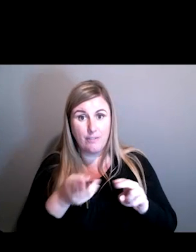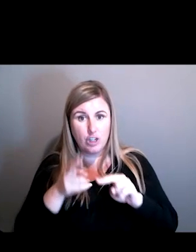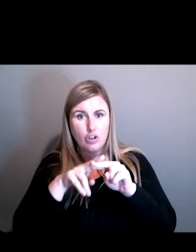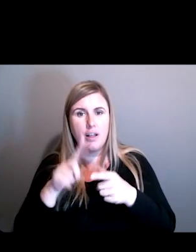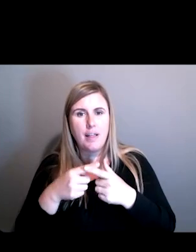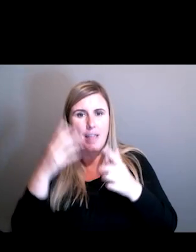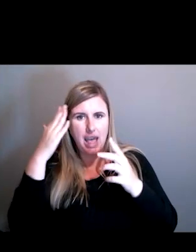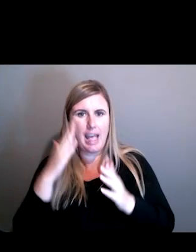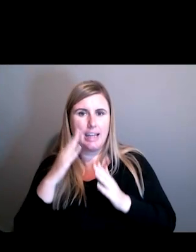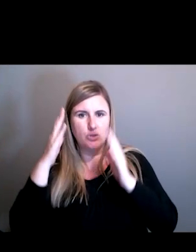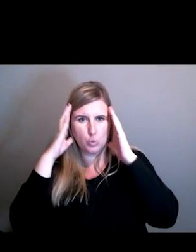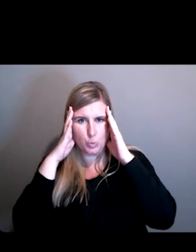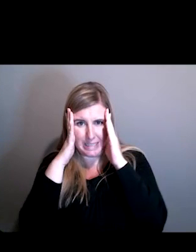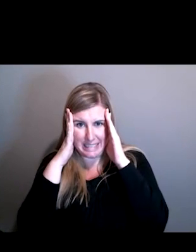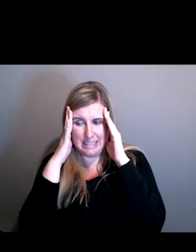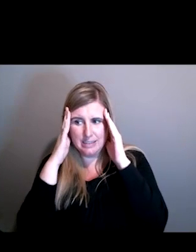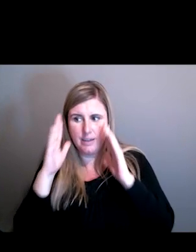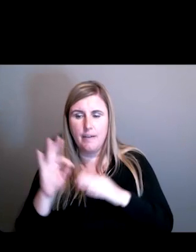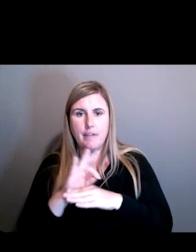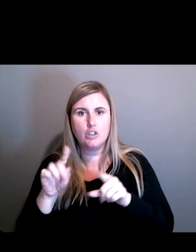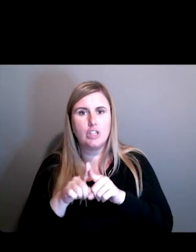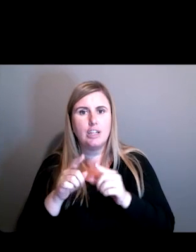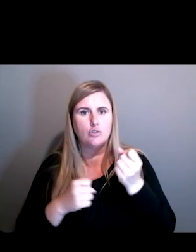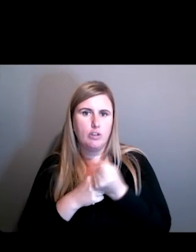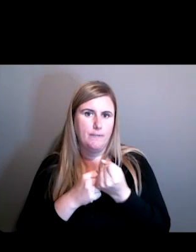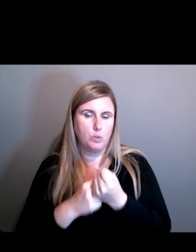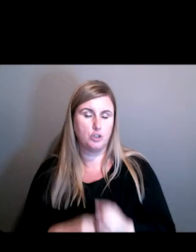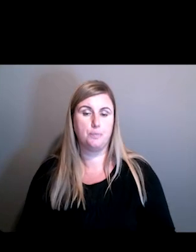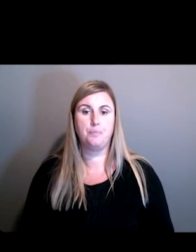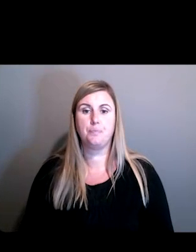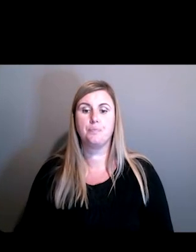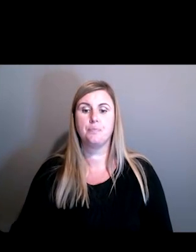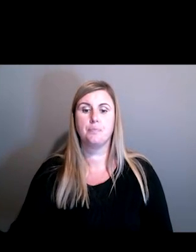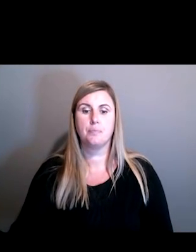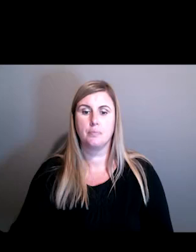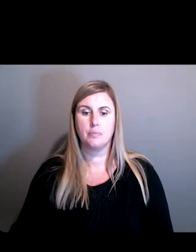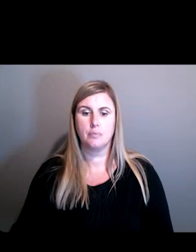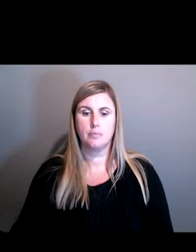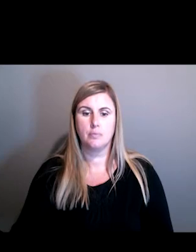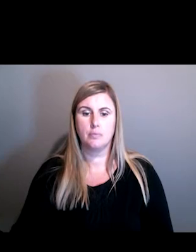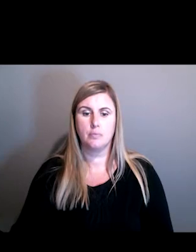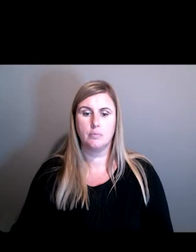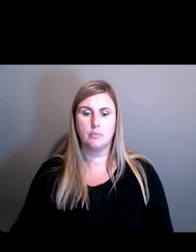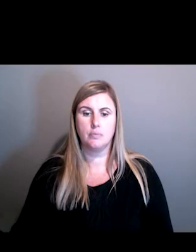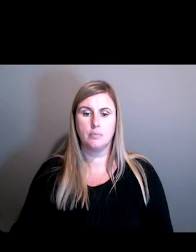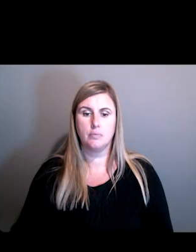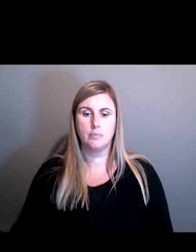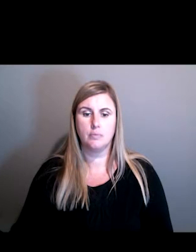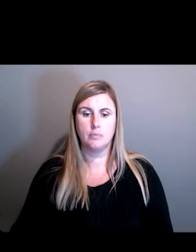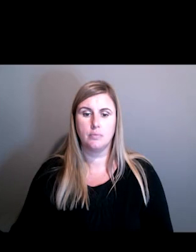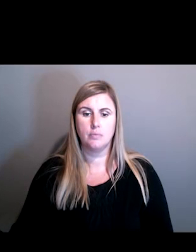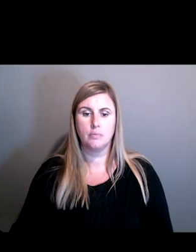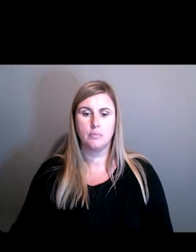that behavior increases, then that head squeeze functioned as a reinforcer. So reinforcement is anything